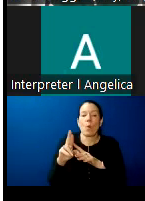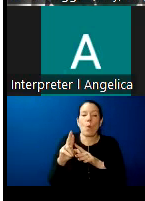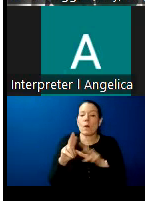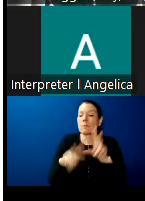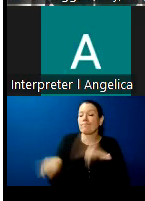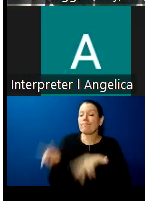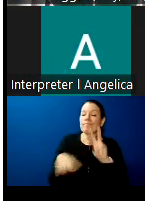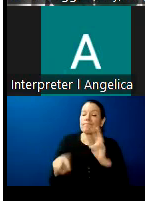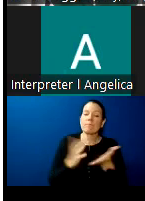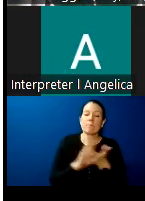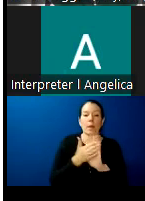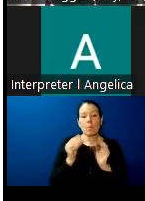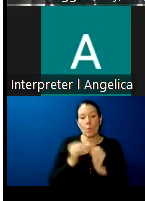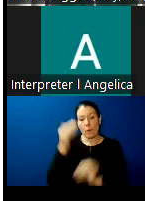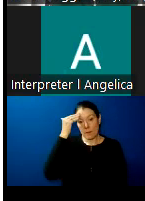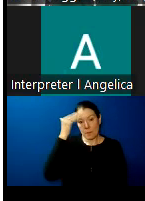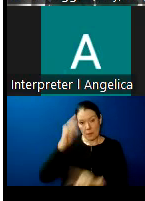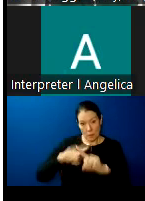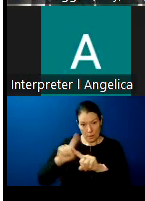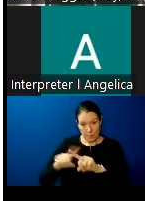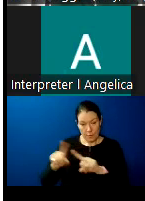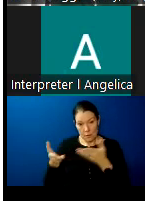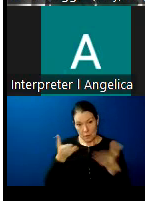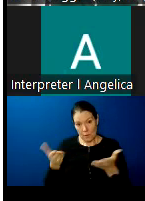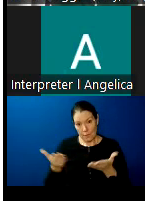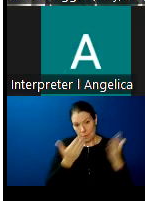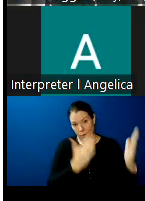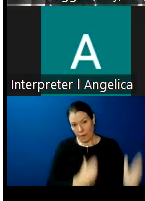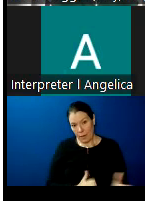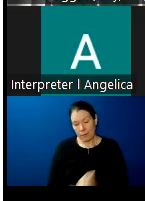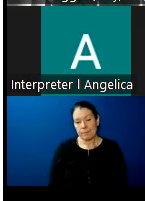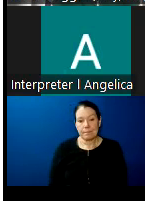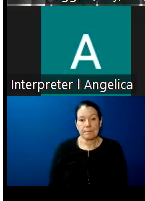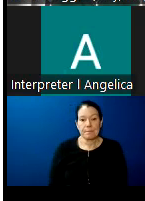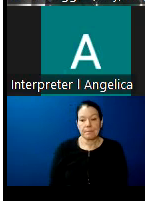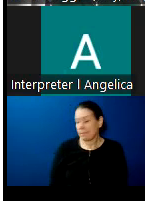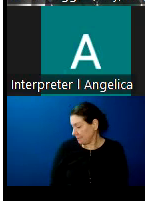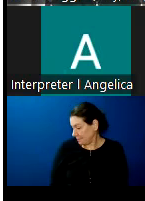become more familiar with different service providers in your community.